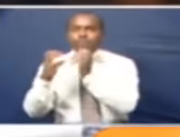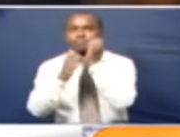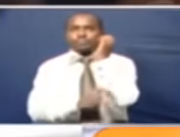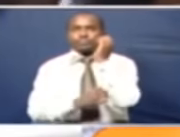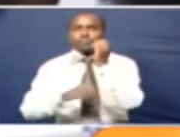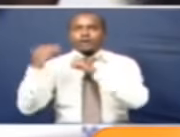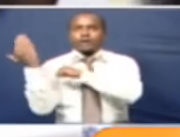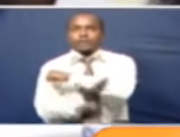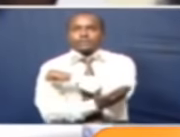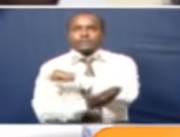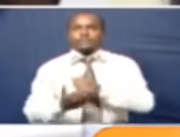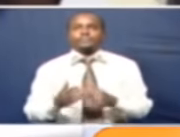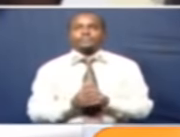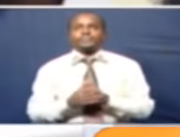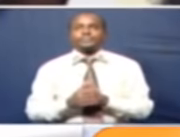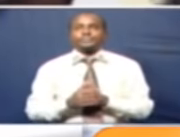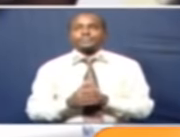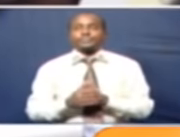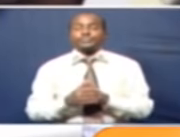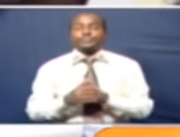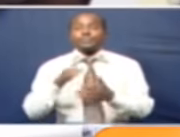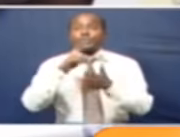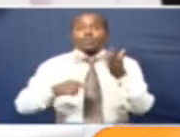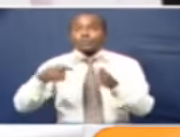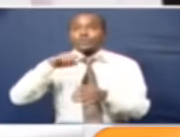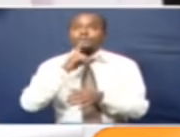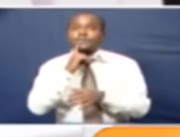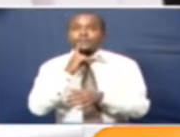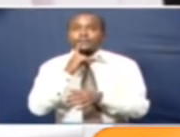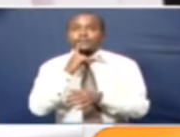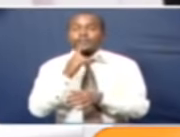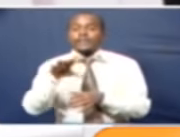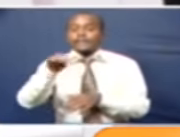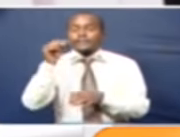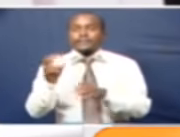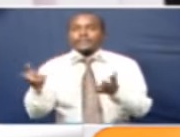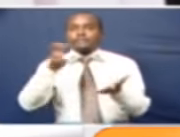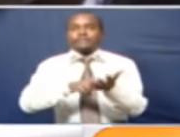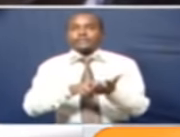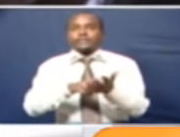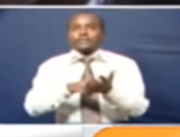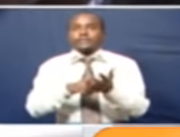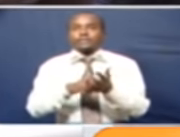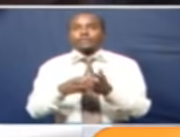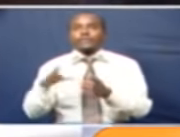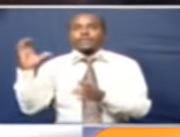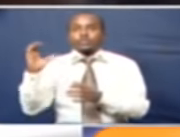harvests. 115. But what we are saying is that is taking advantage of the consumers. Millers are now buying maize